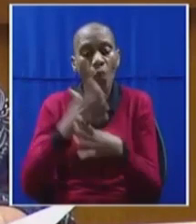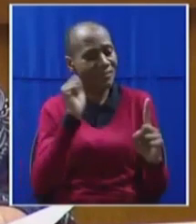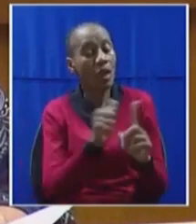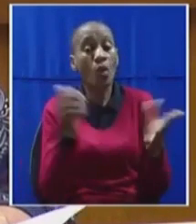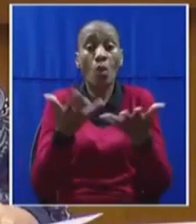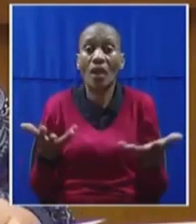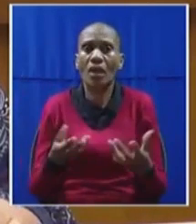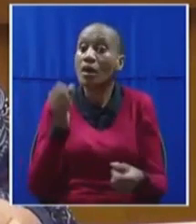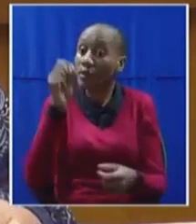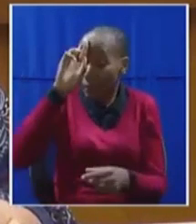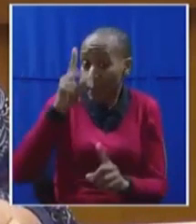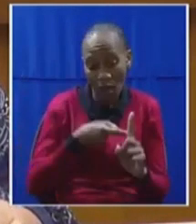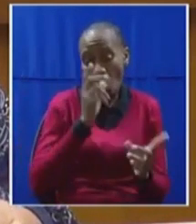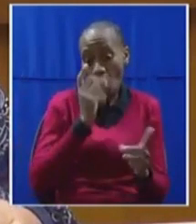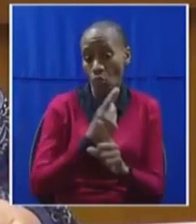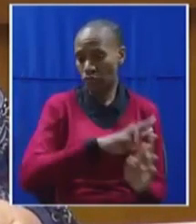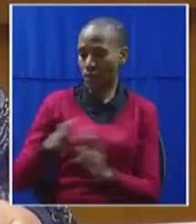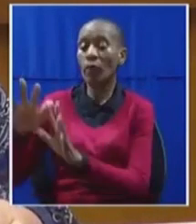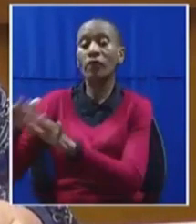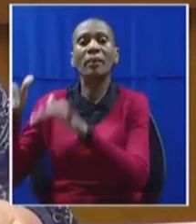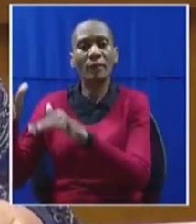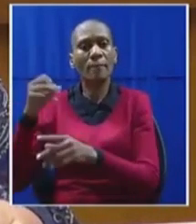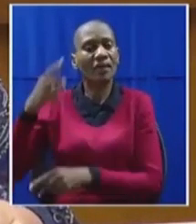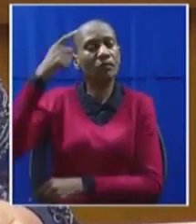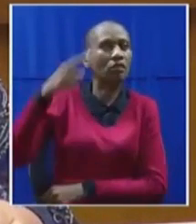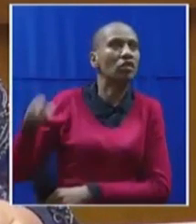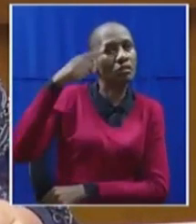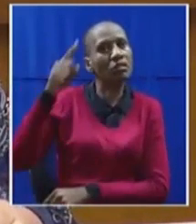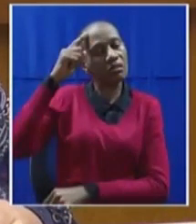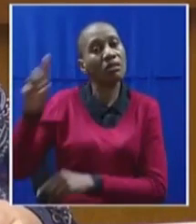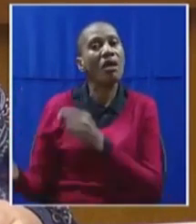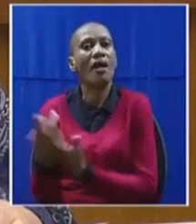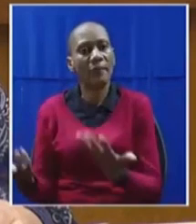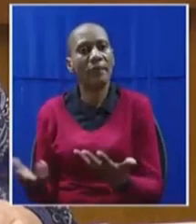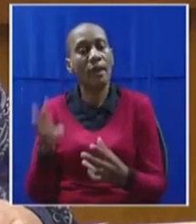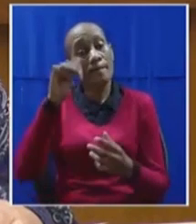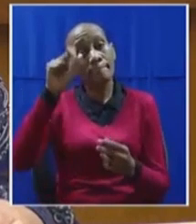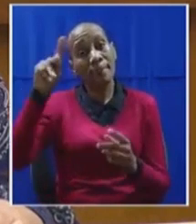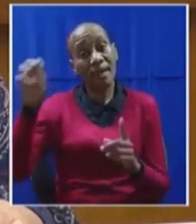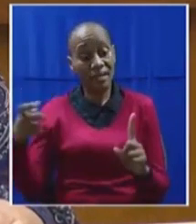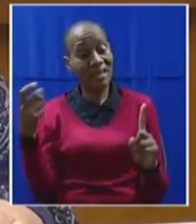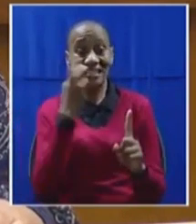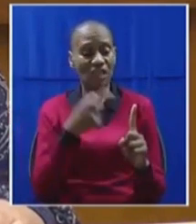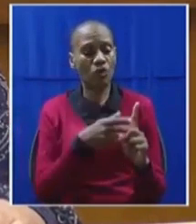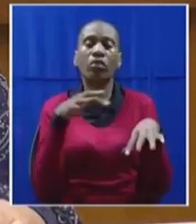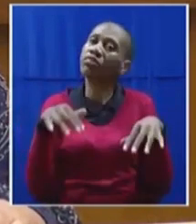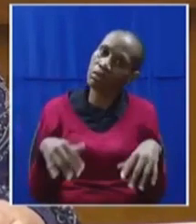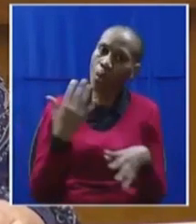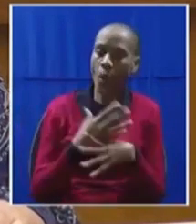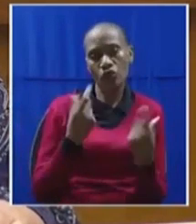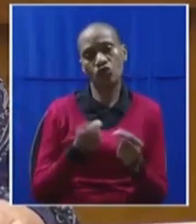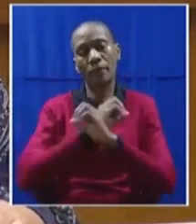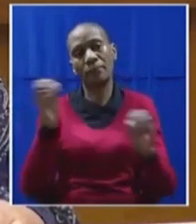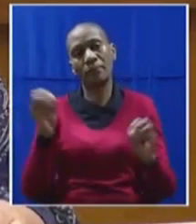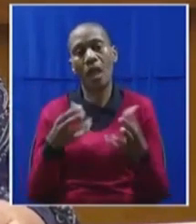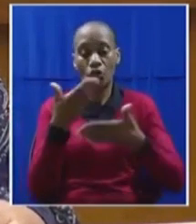regularly to Parliament was totally ignored. At the outset, Honourable Marquez said he was a lazy MP and hadn't read the documents anyway. Another